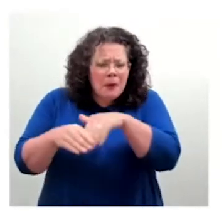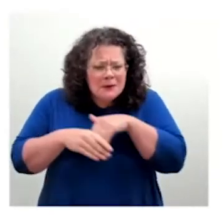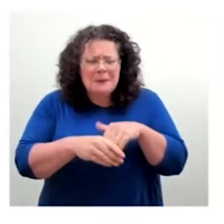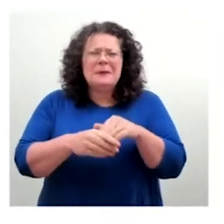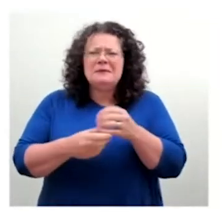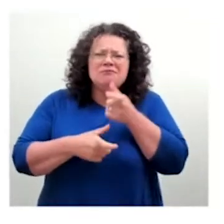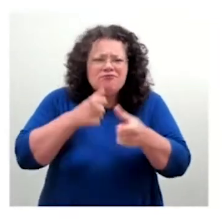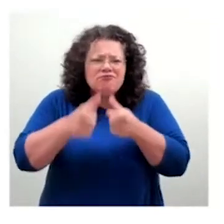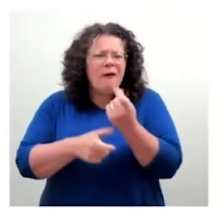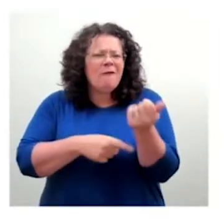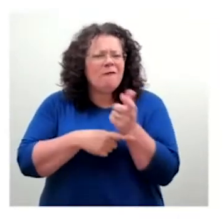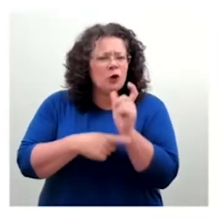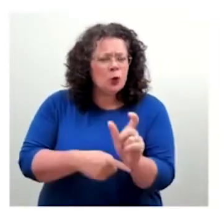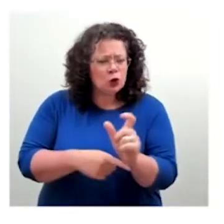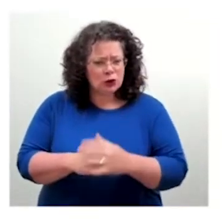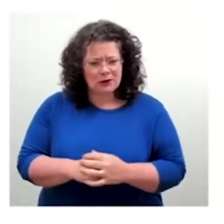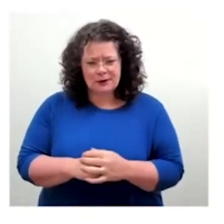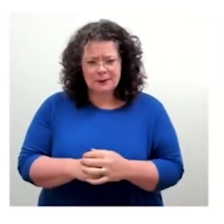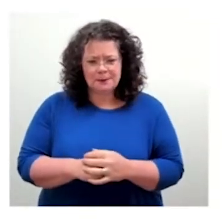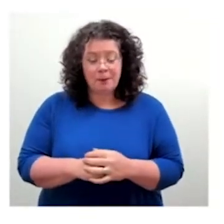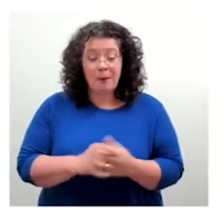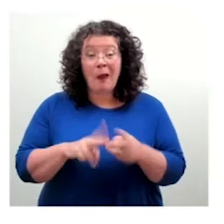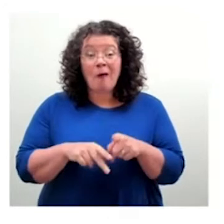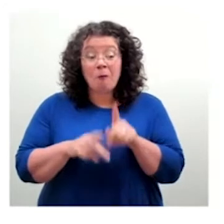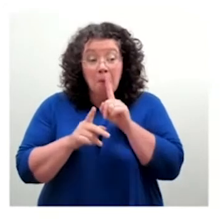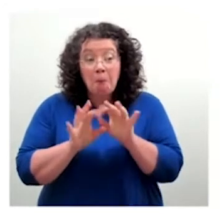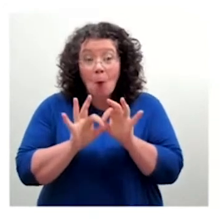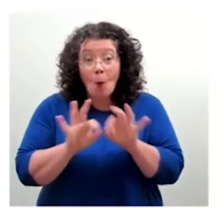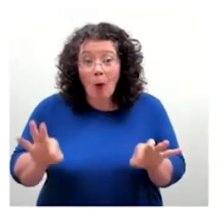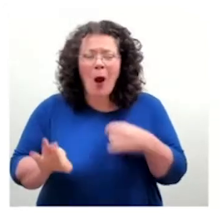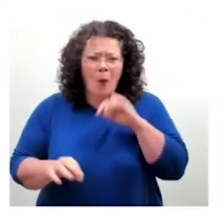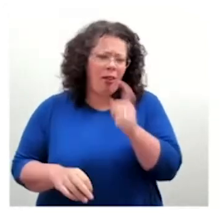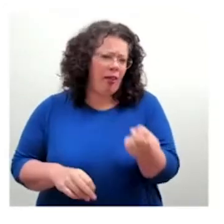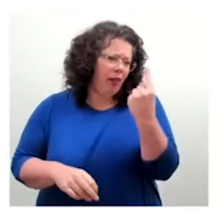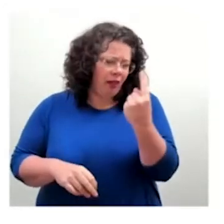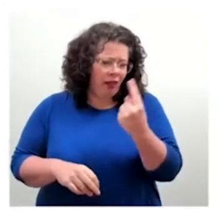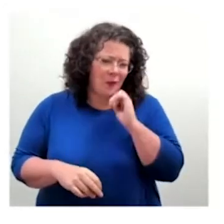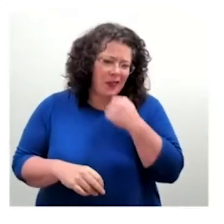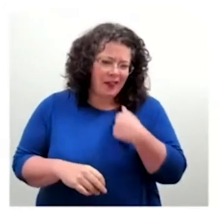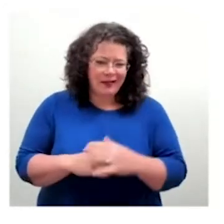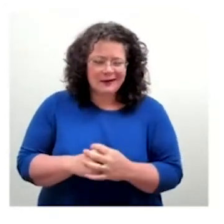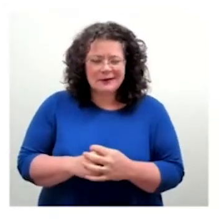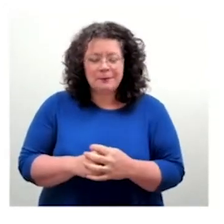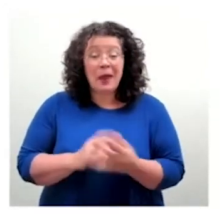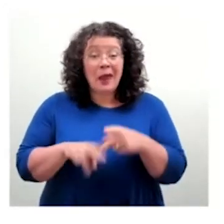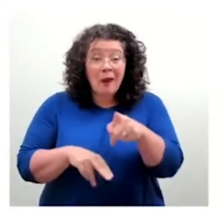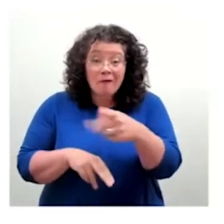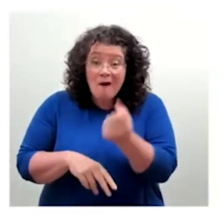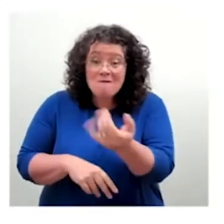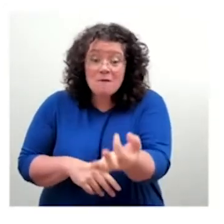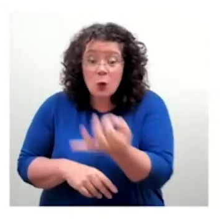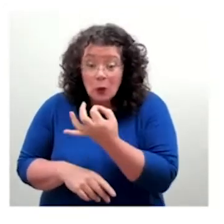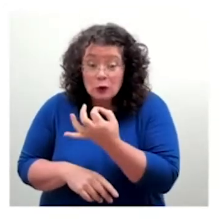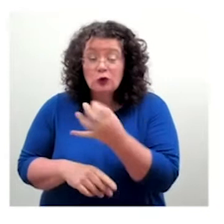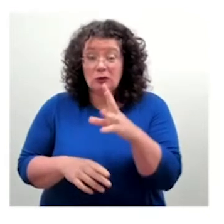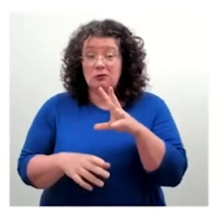chat or the Q&A if you've got some of those, and we'll try to pull some of those in. We've got about 40 minutes, so let's get started. Yuval, I'm going to start with